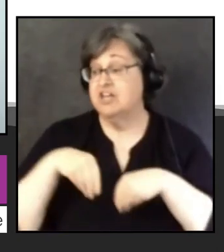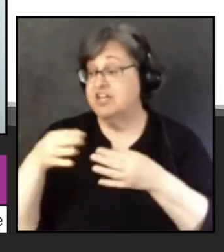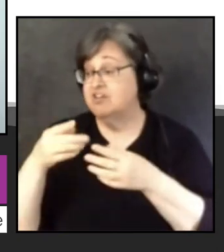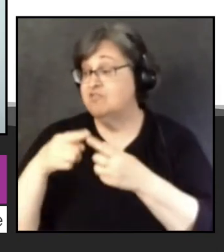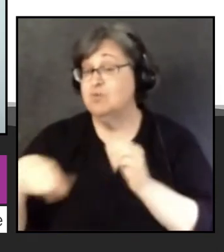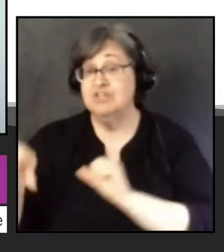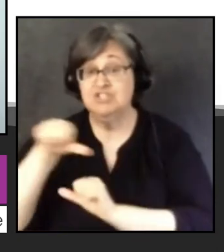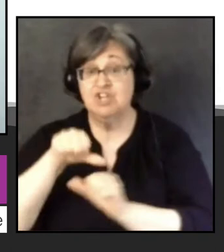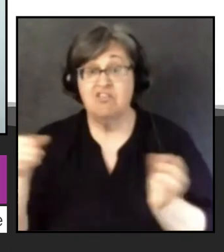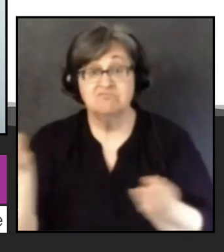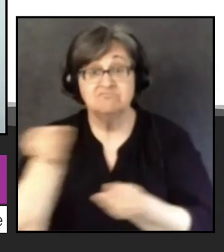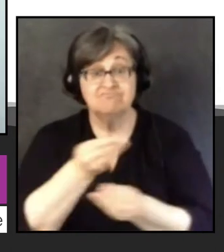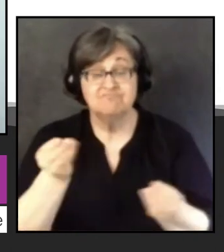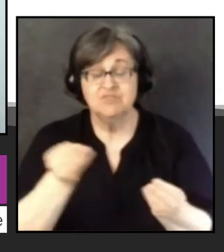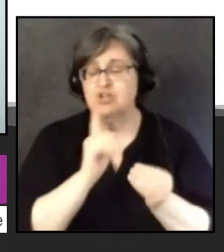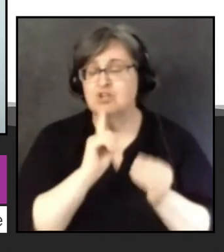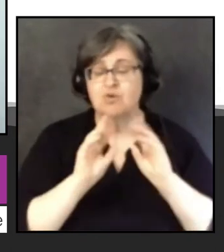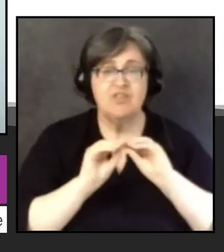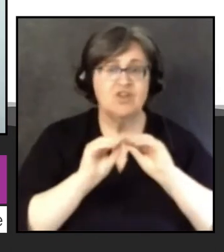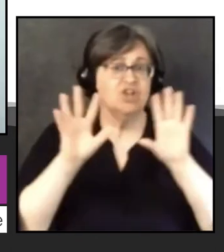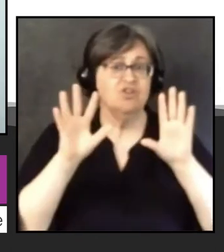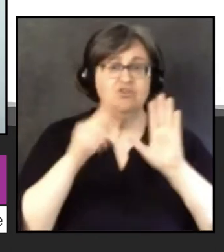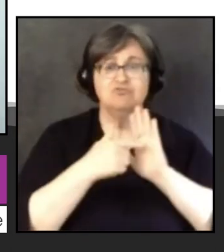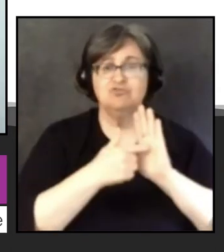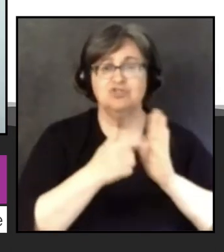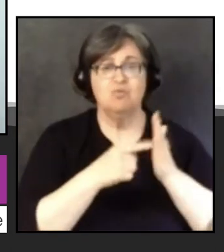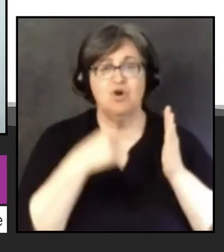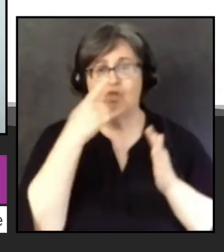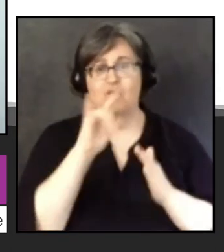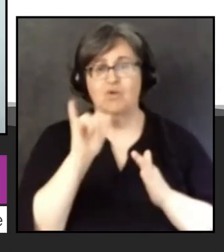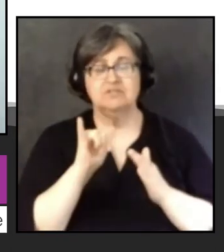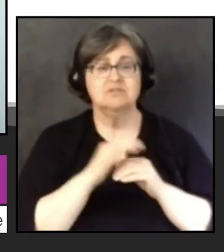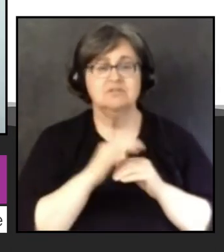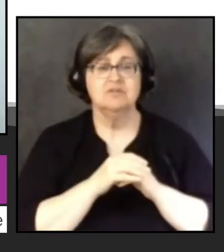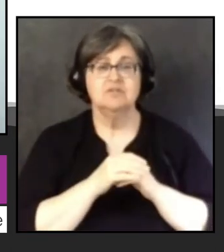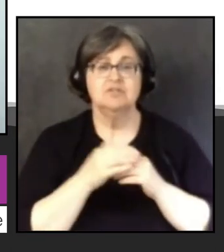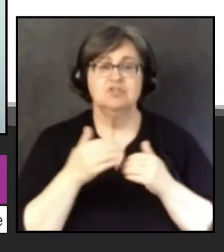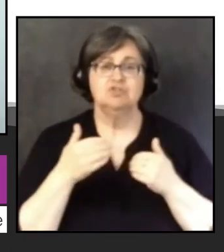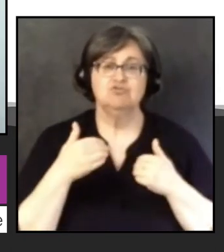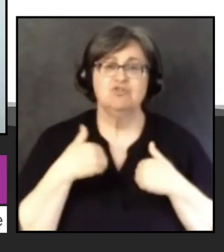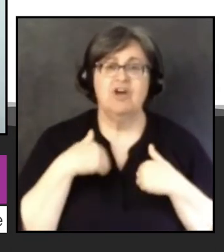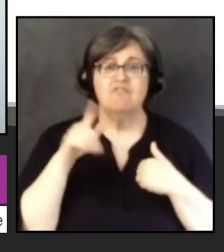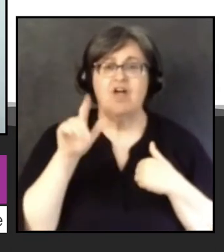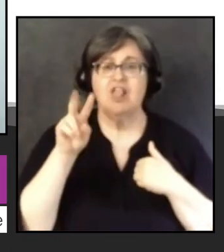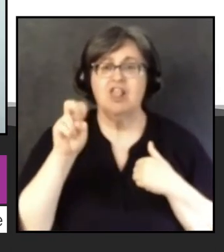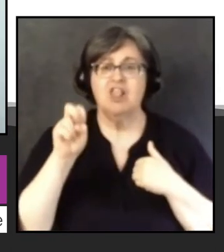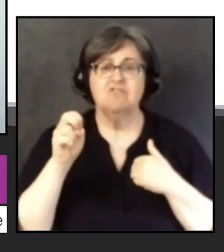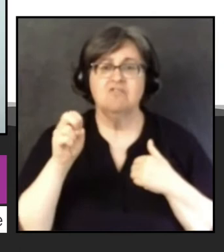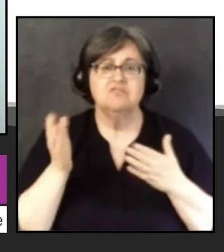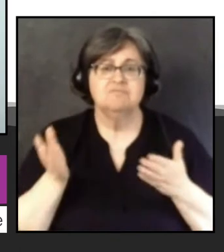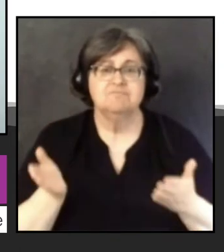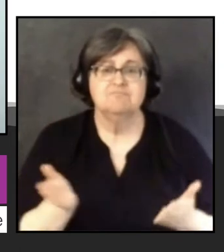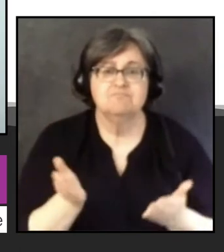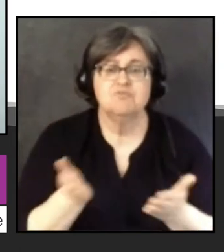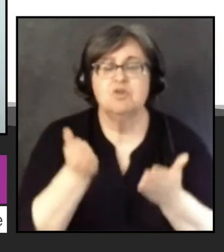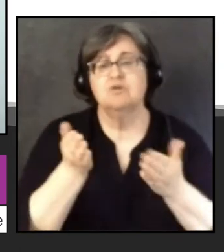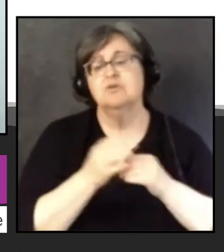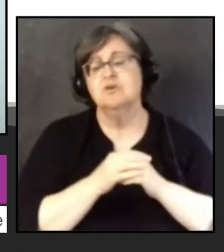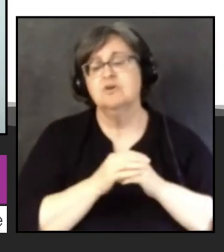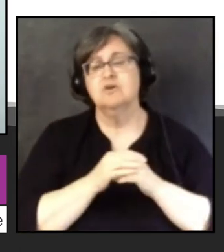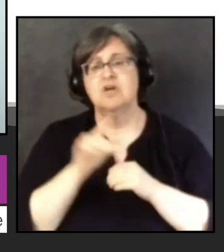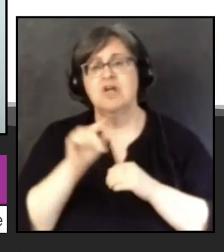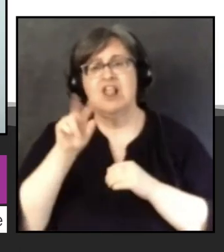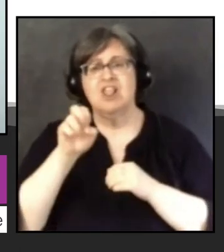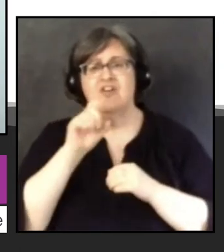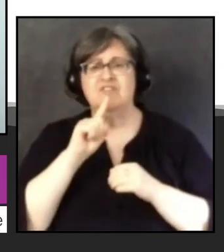And you have so clearly shown what it looks like to be propelled by love, love that is joyous and